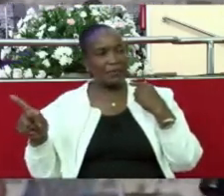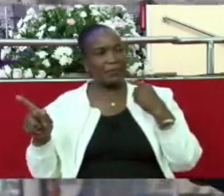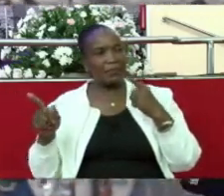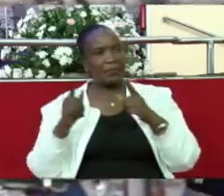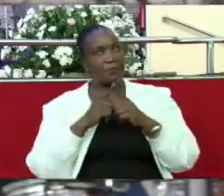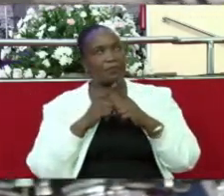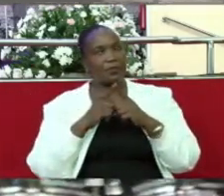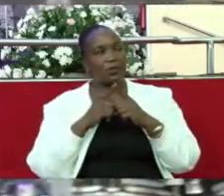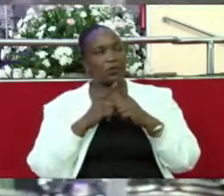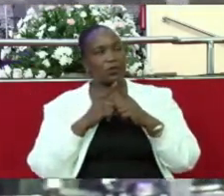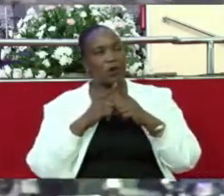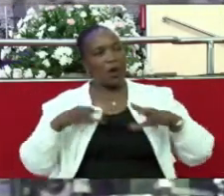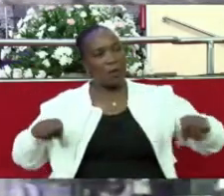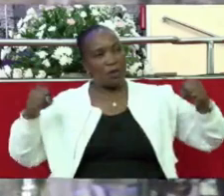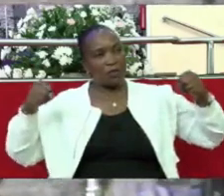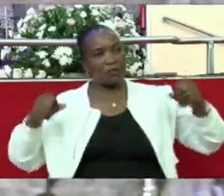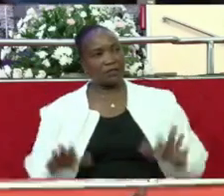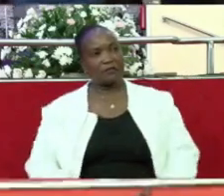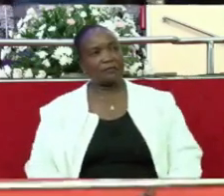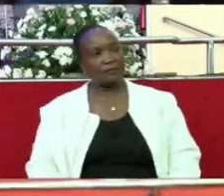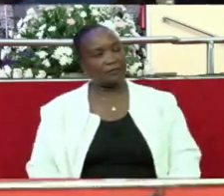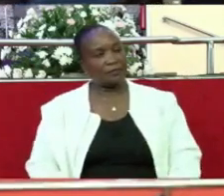the HR's office,